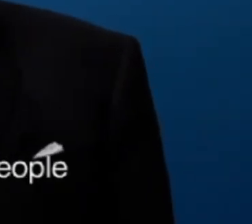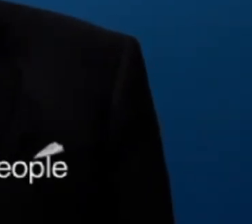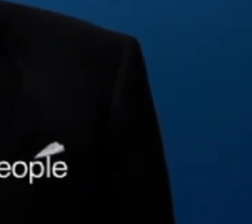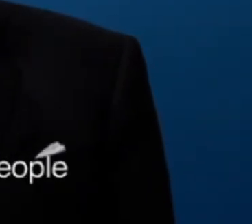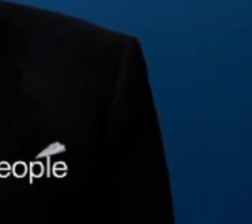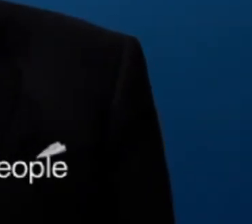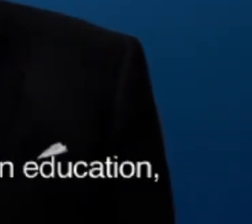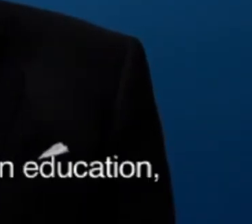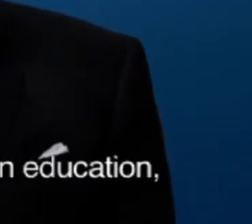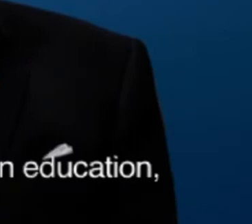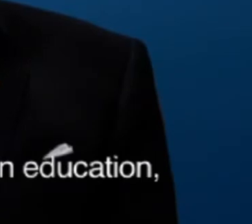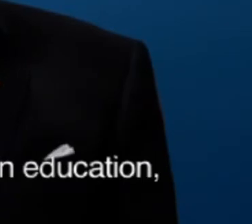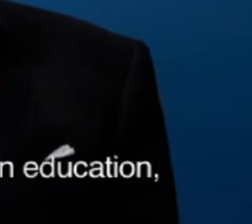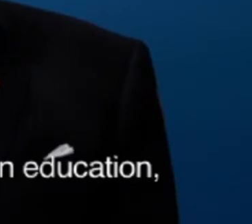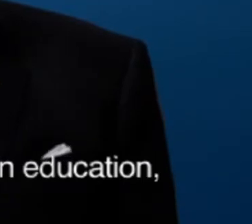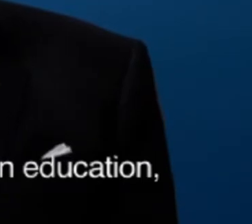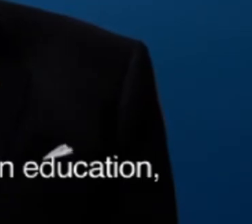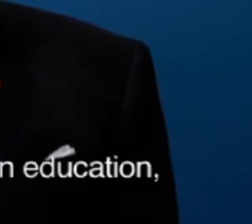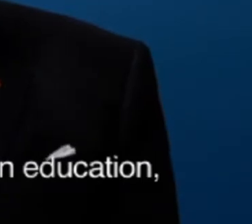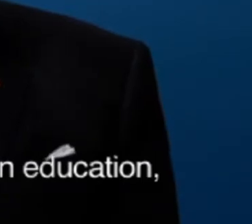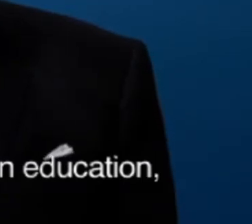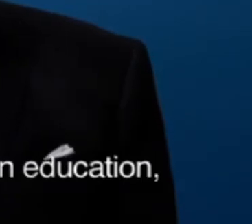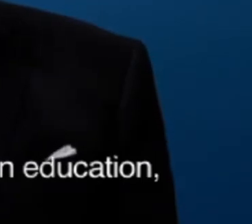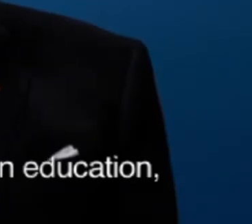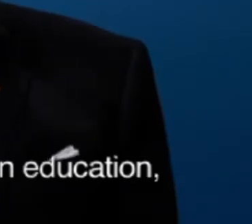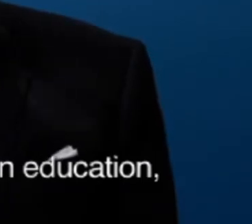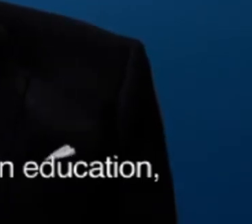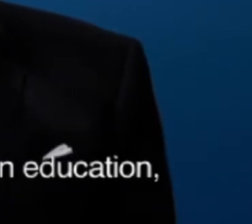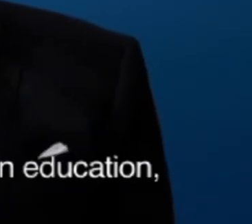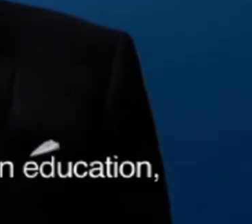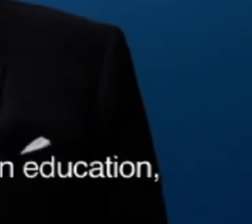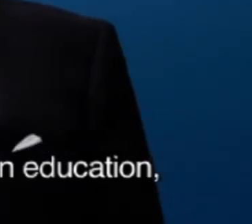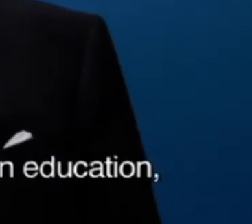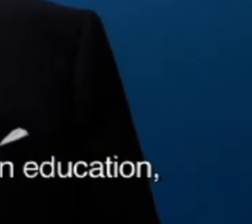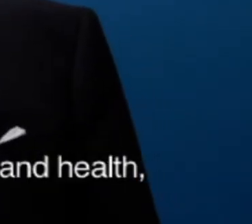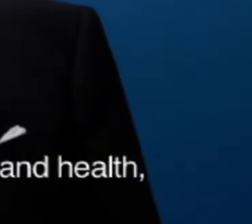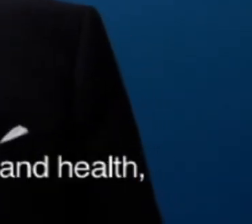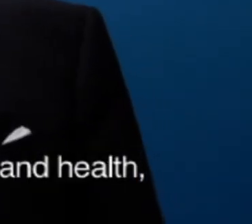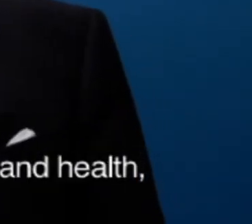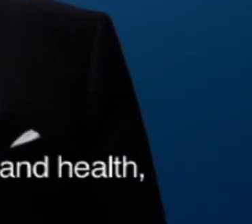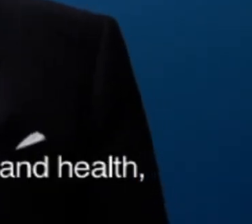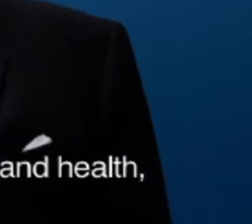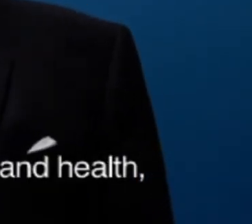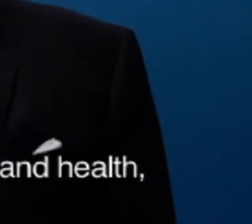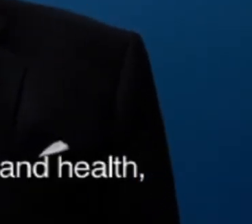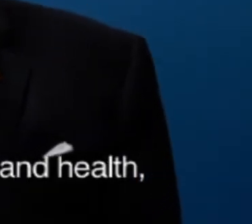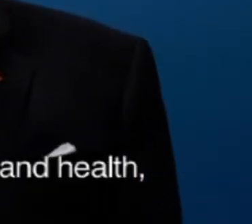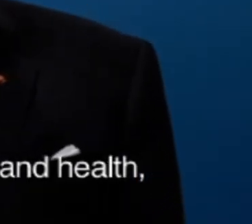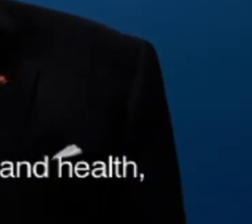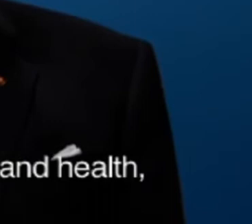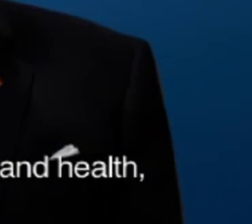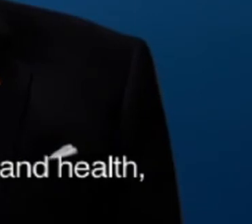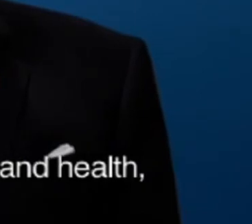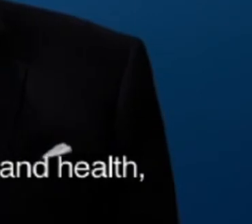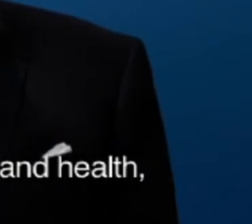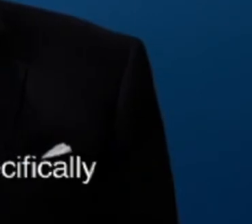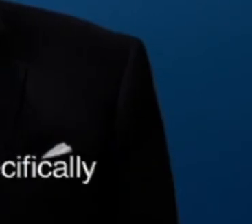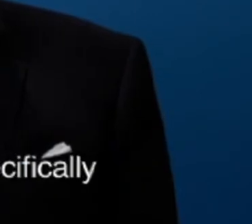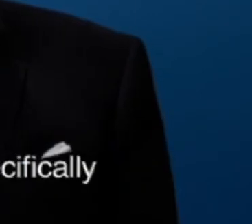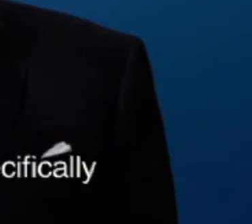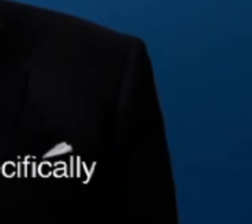people, we're not even yet doing a great job on education, but within the framework of education and